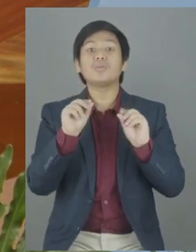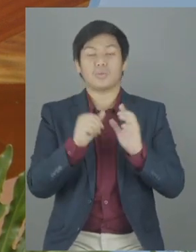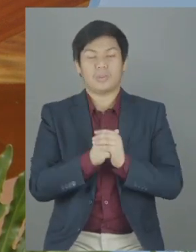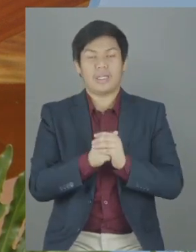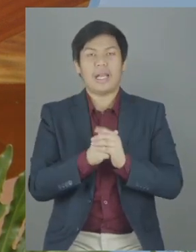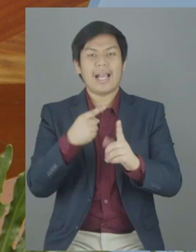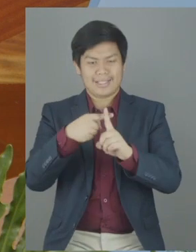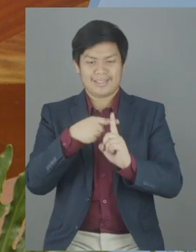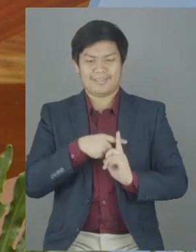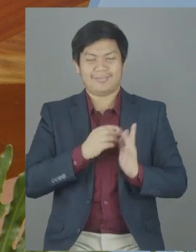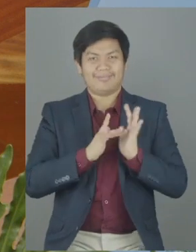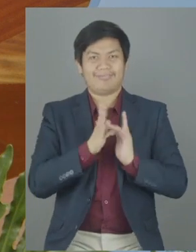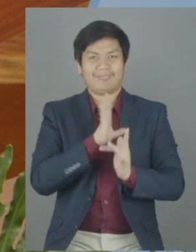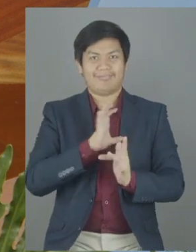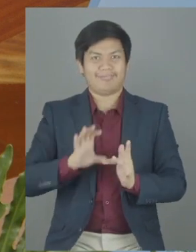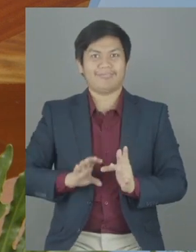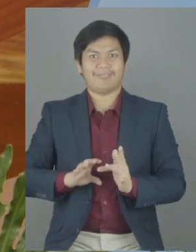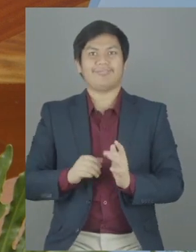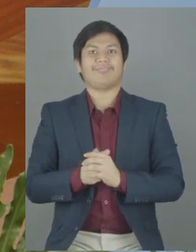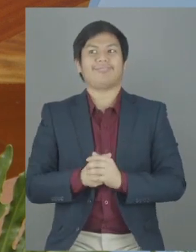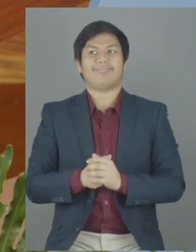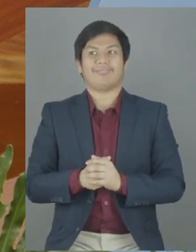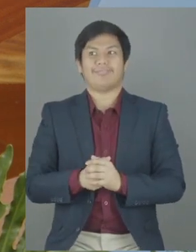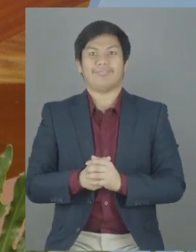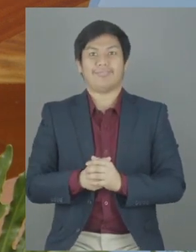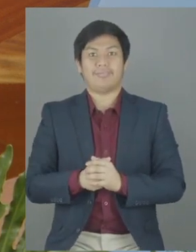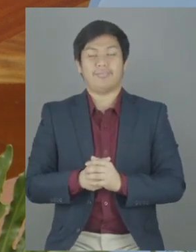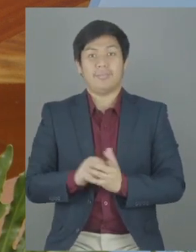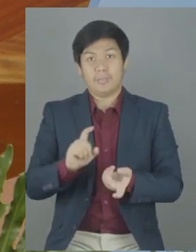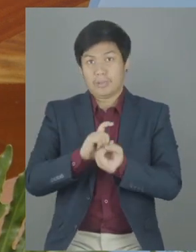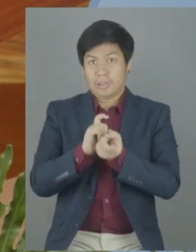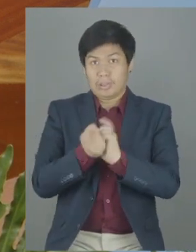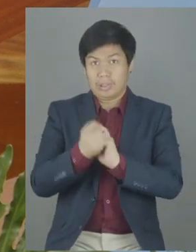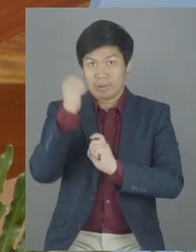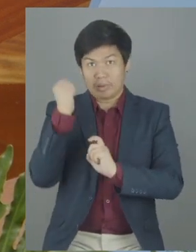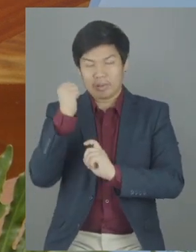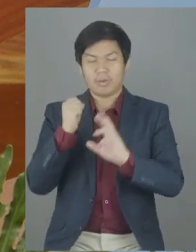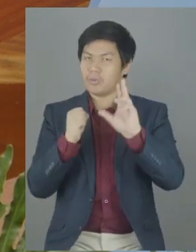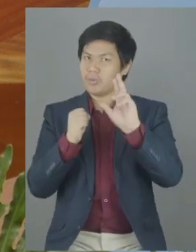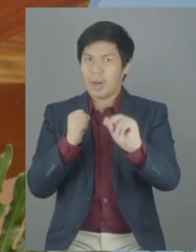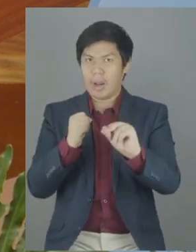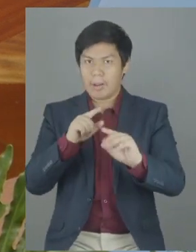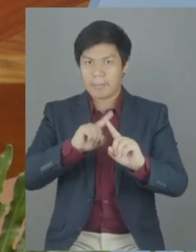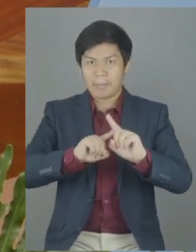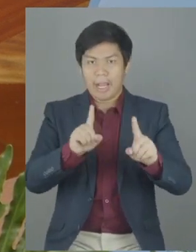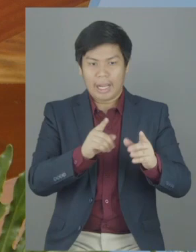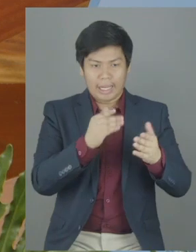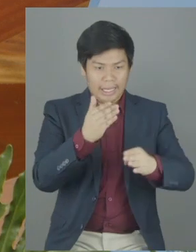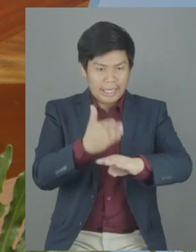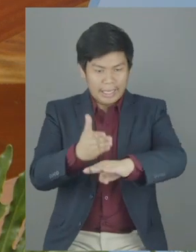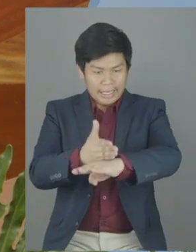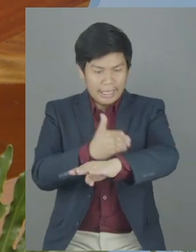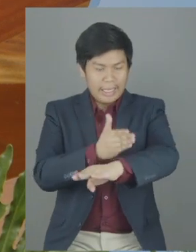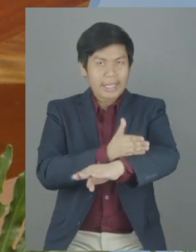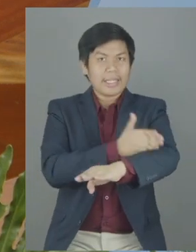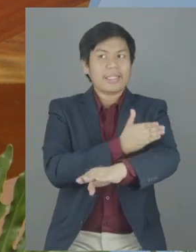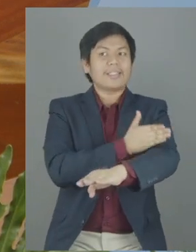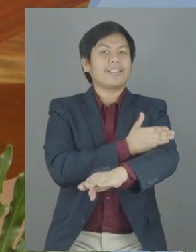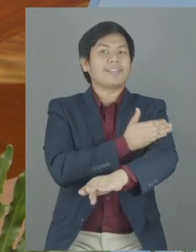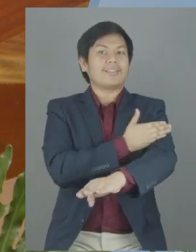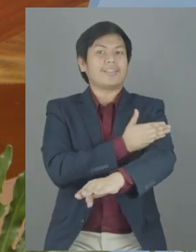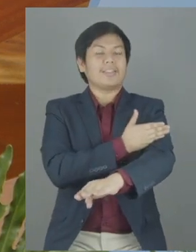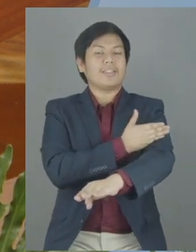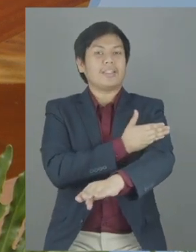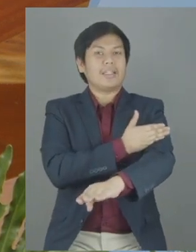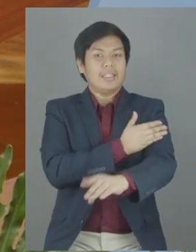that's it. Didn't change immediately, but it became a process of discipleship with